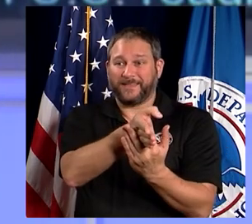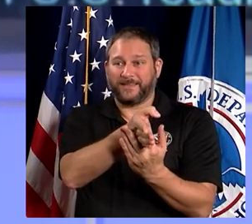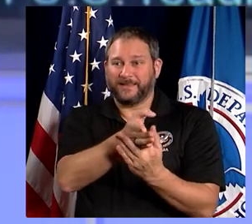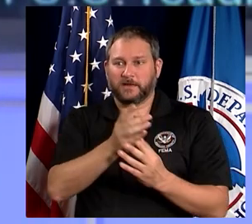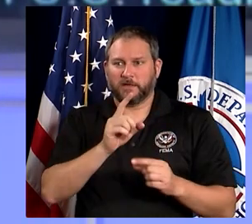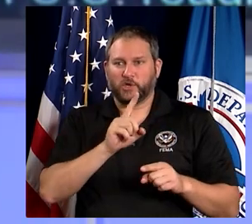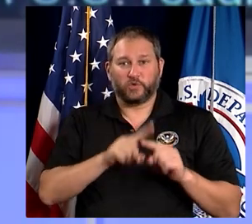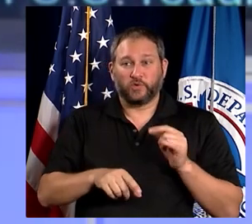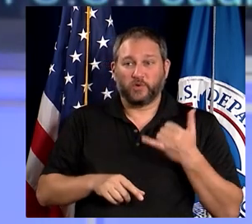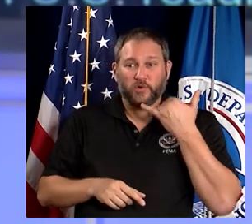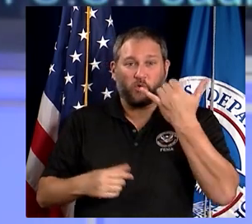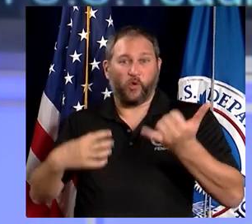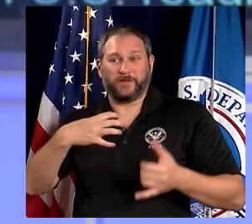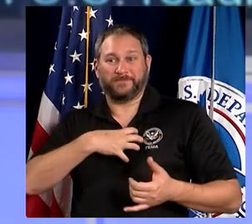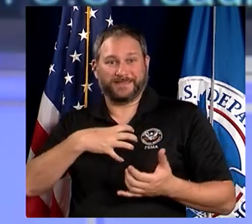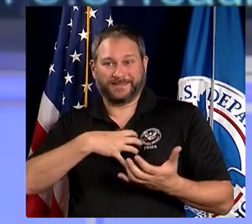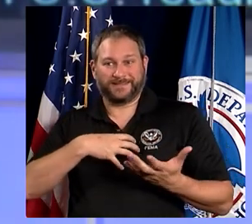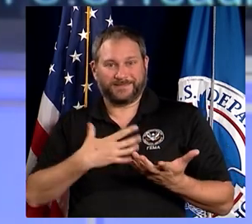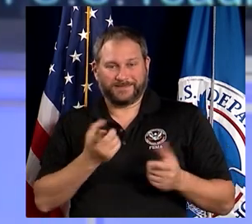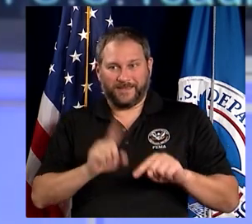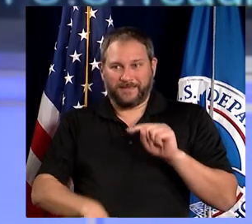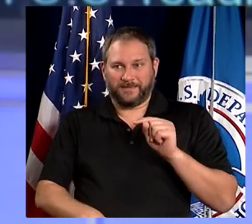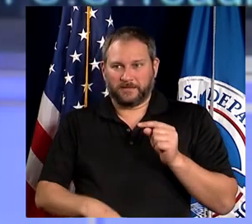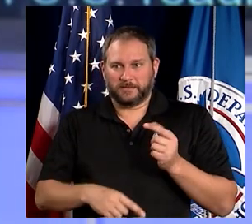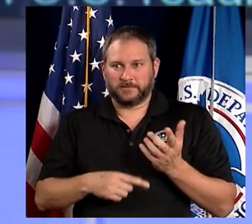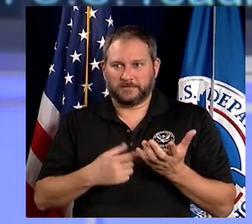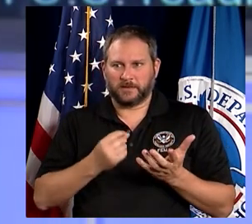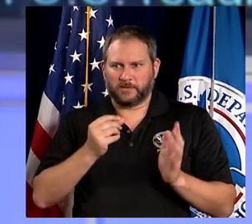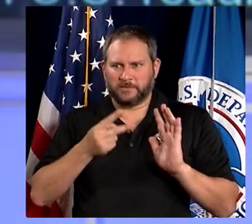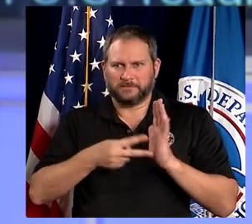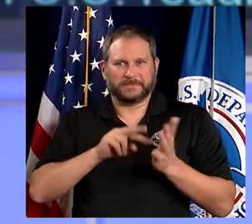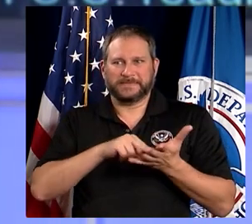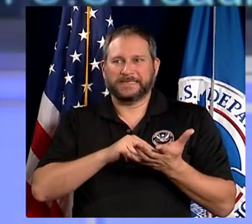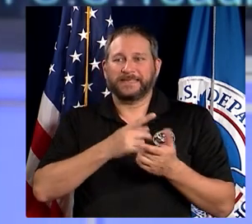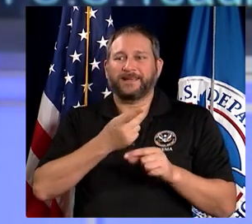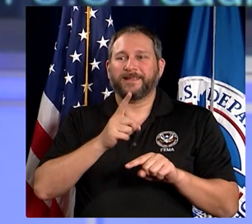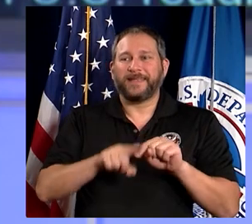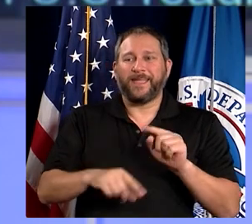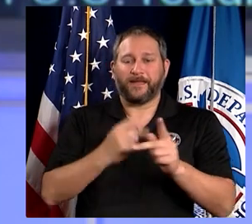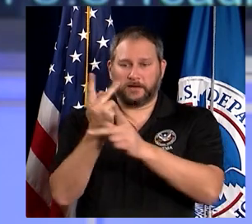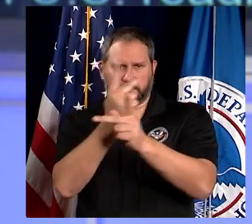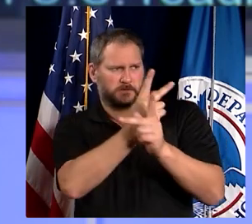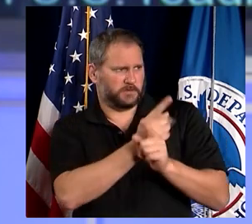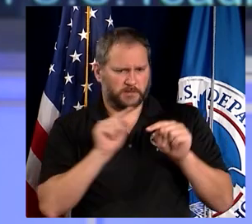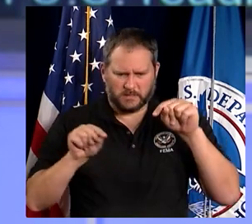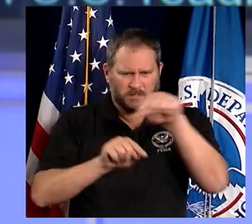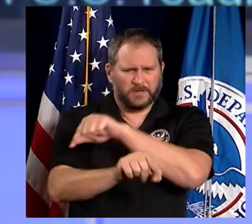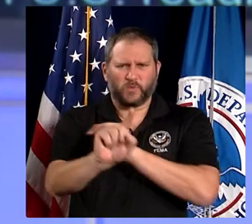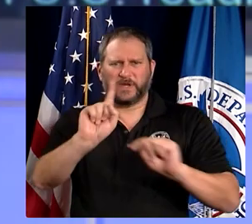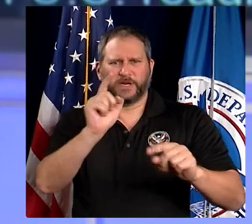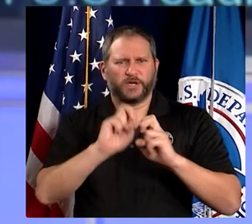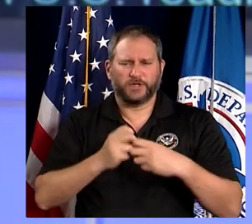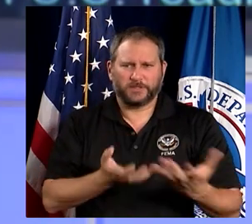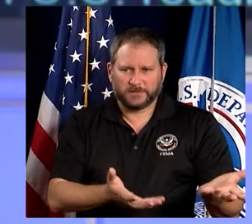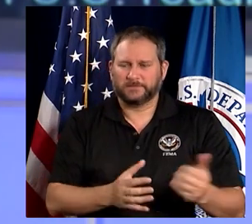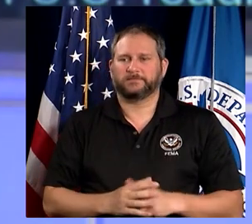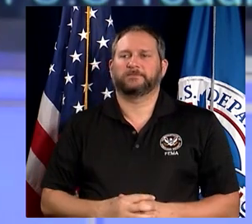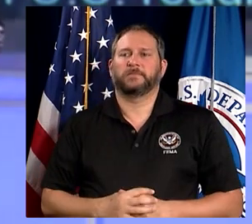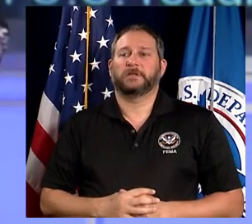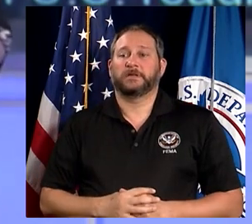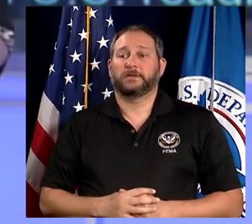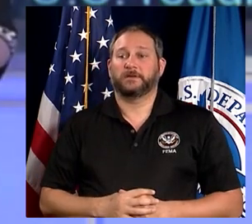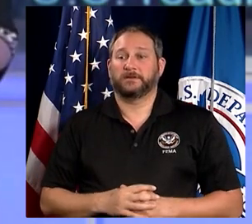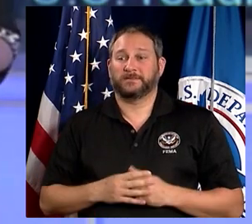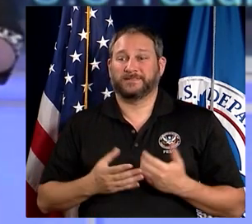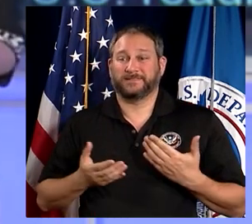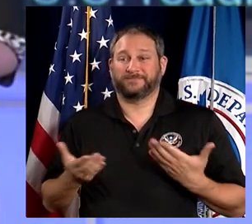and keep them from being affected from catastrophic surges in voltage. Here, Gretchen Bakke